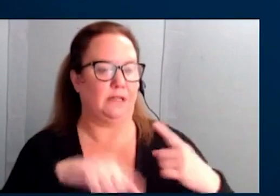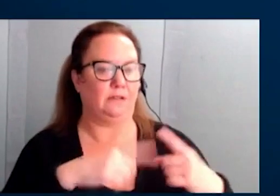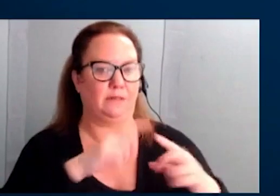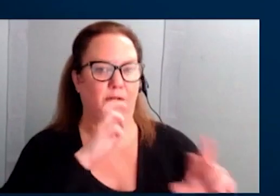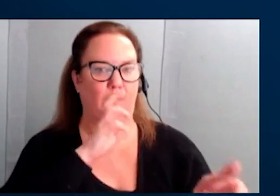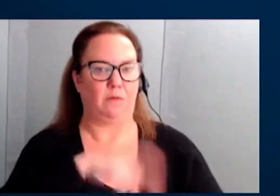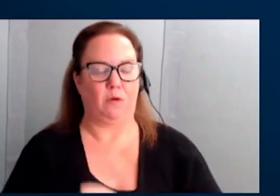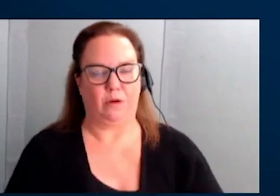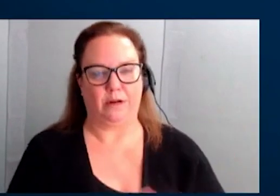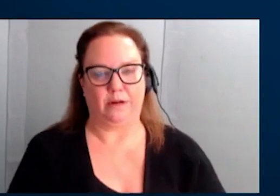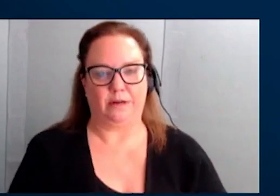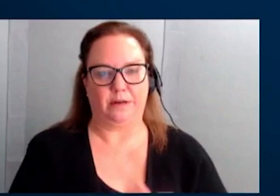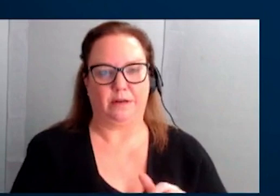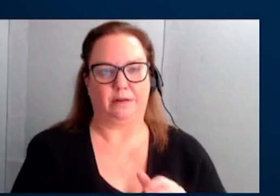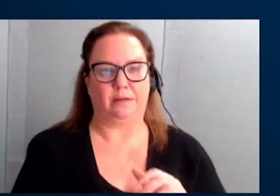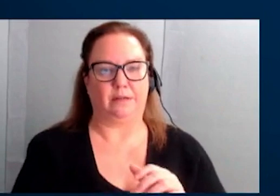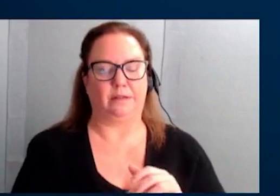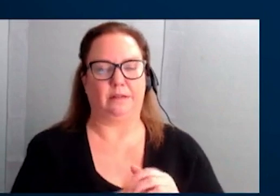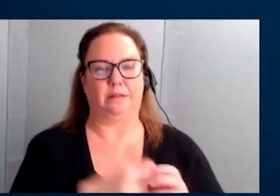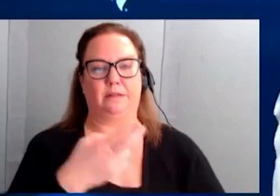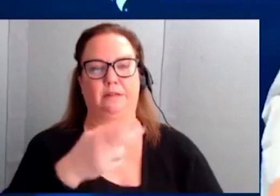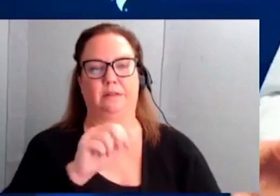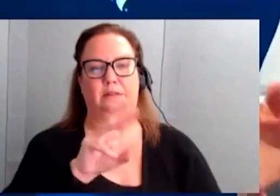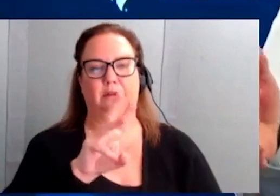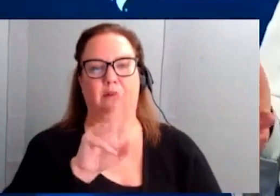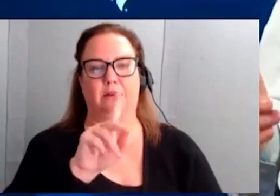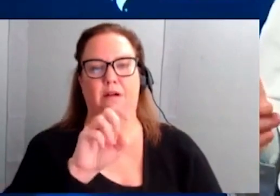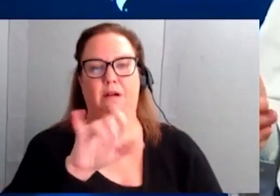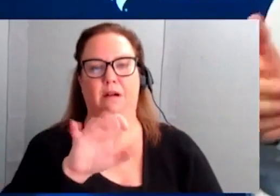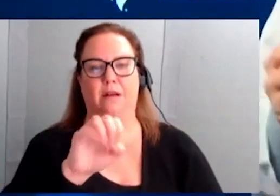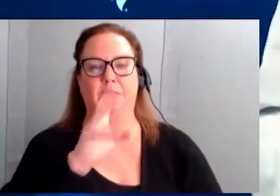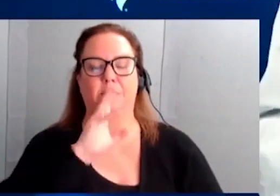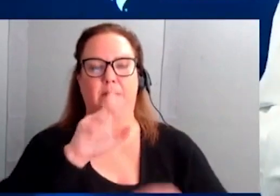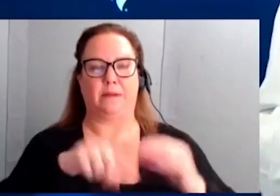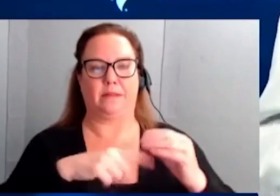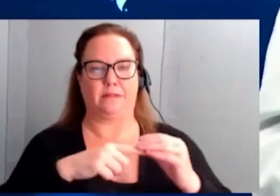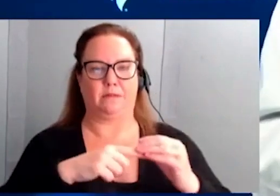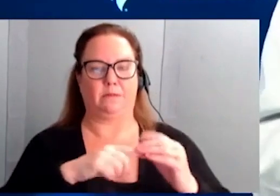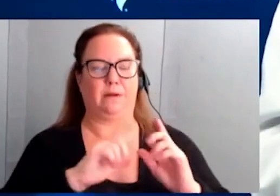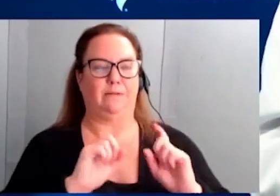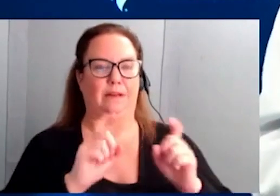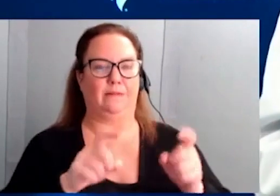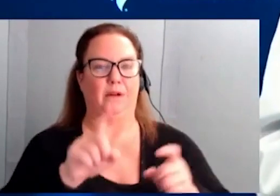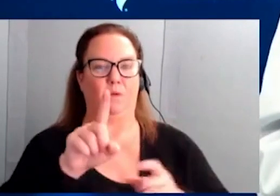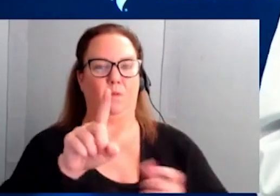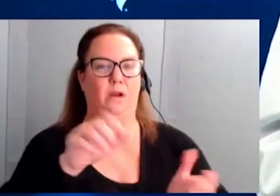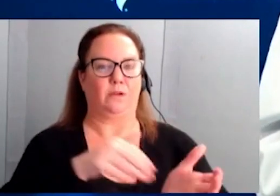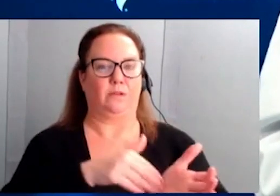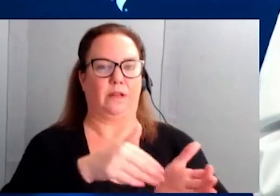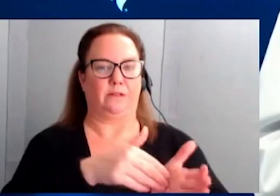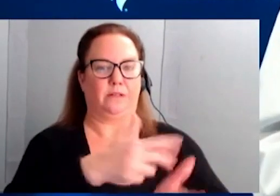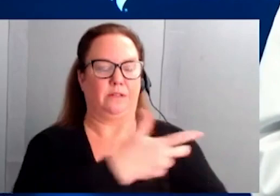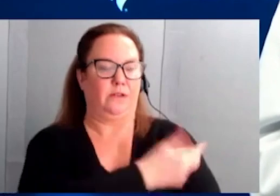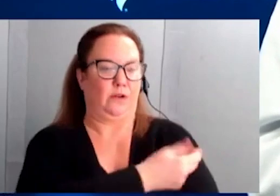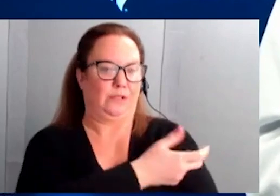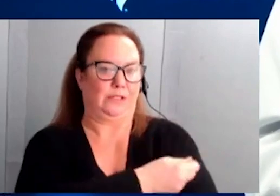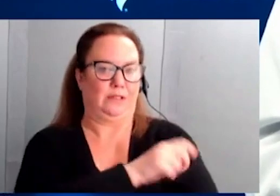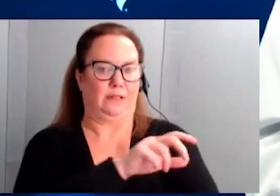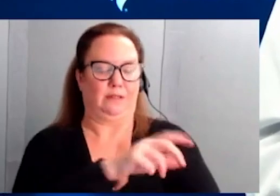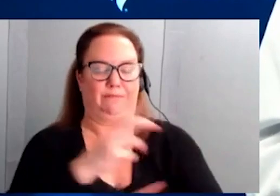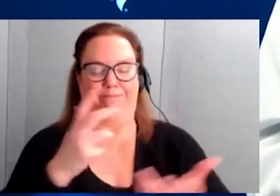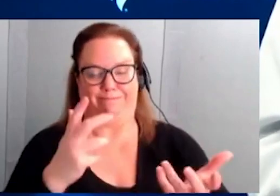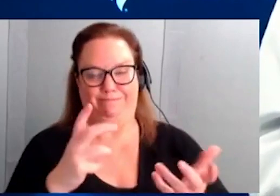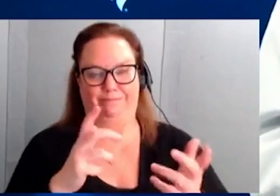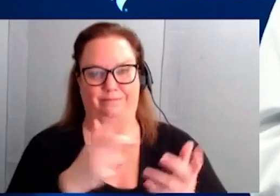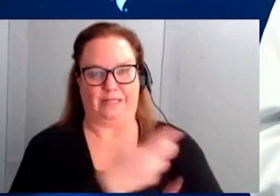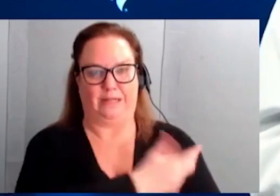on that, and Hawkeye can talk too, because I know we've given over 100,000 doses of vaccine here in our health